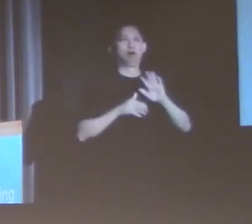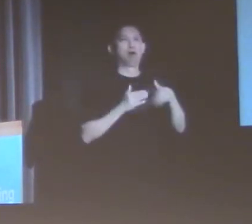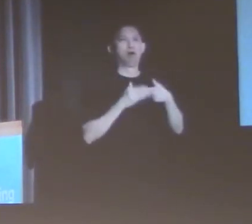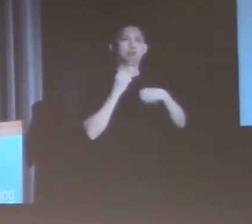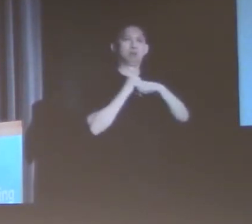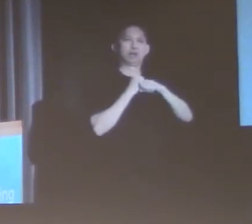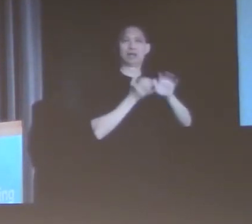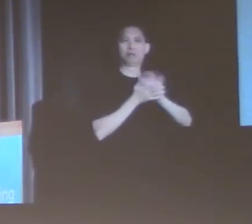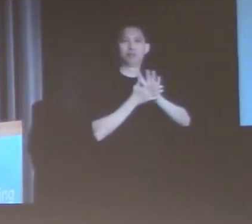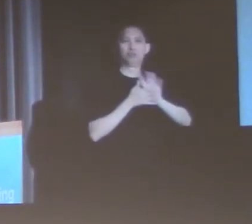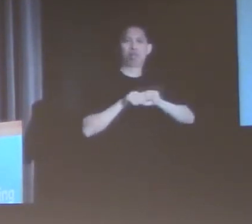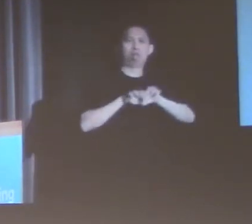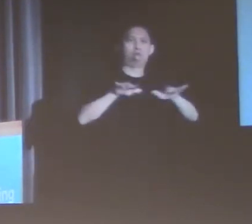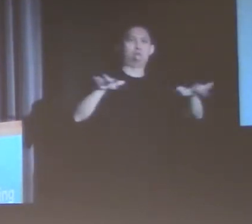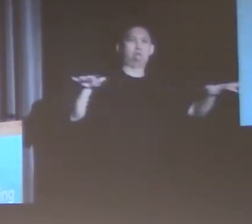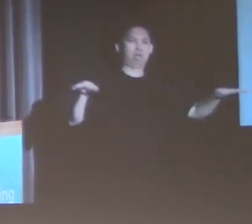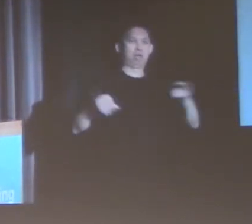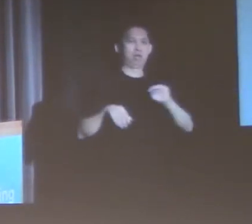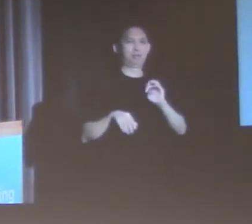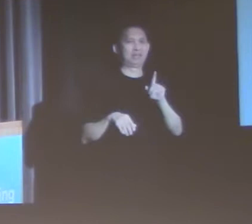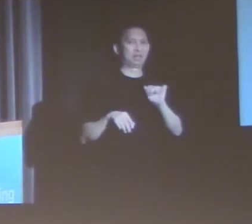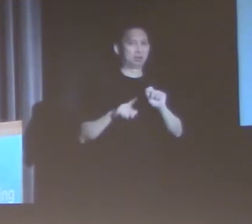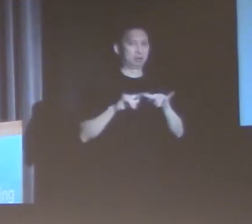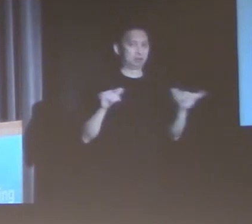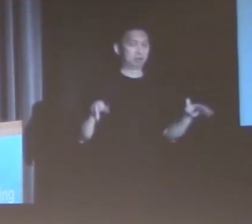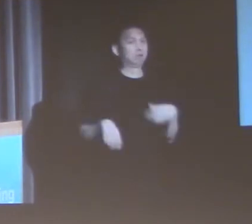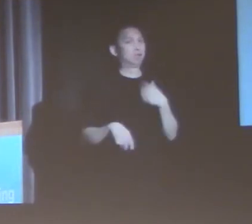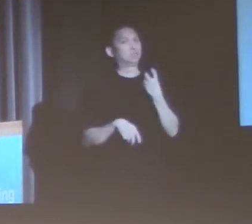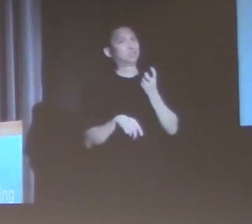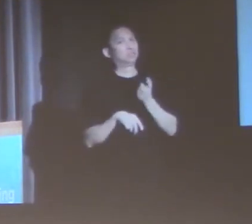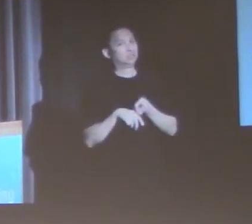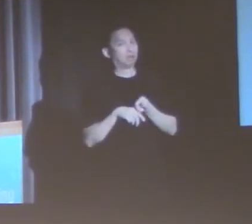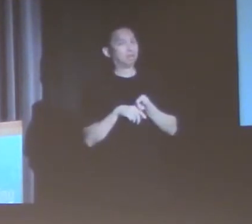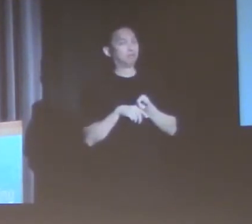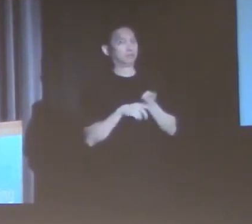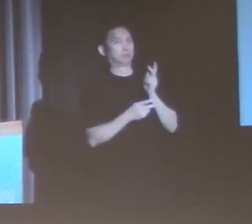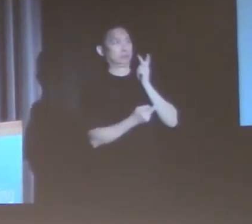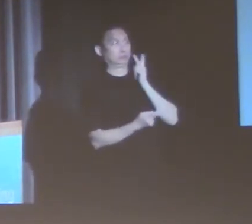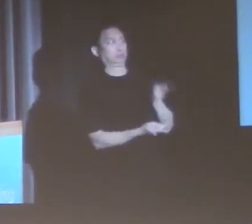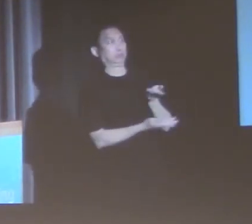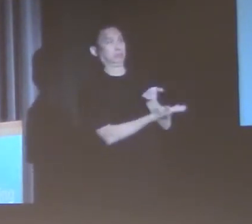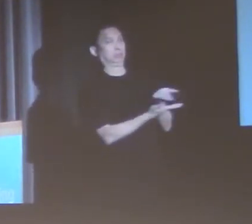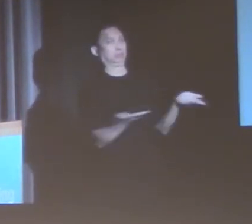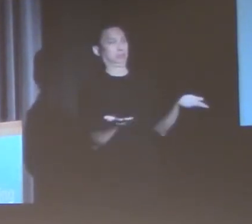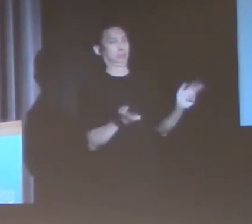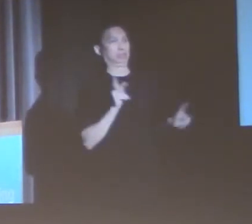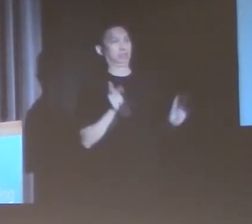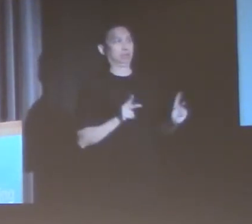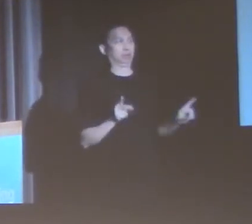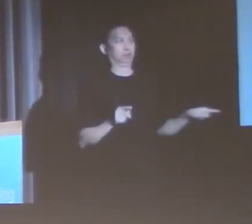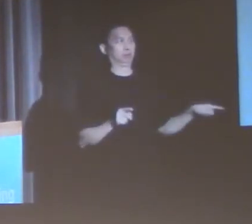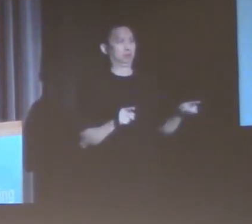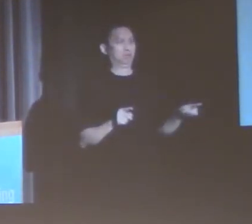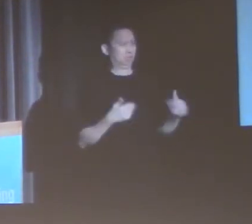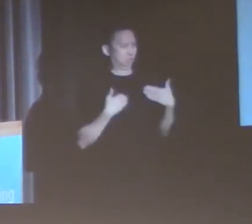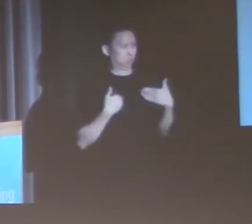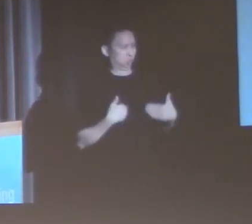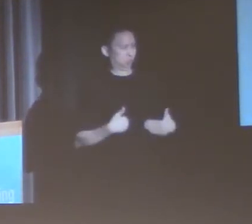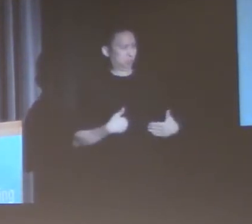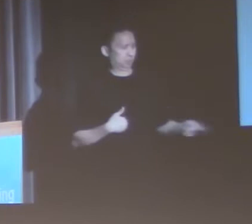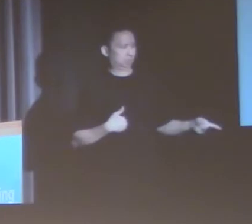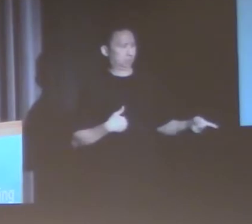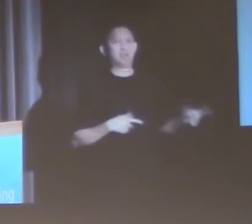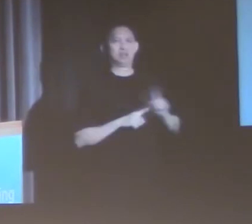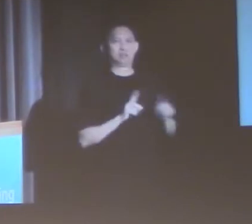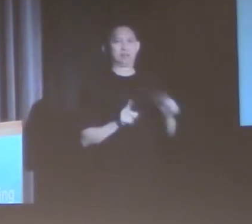media. So it's hard to be in front of such as like human that have been out of their